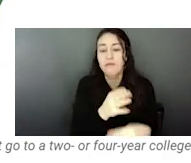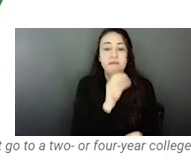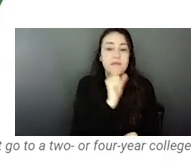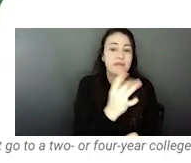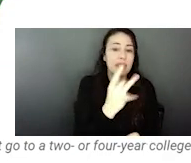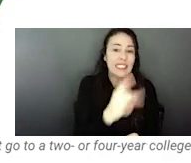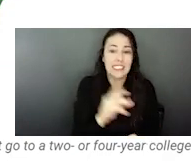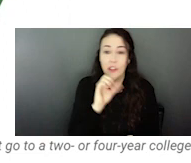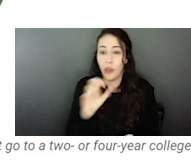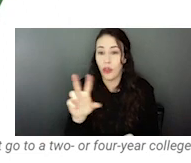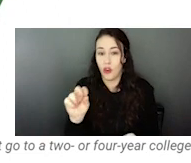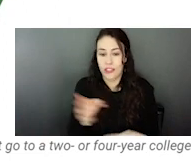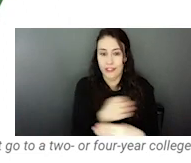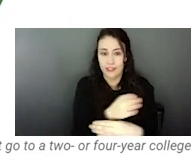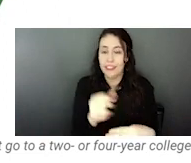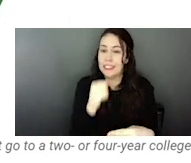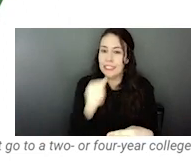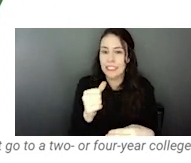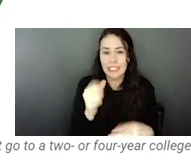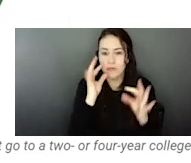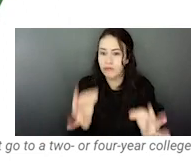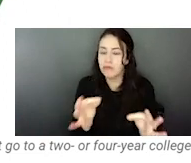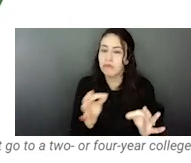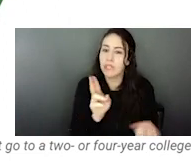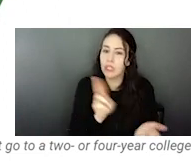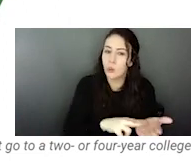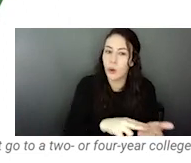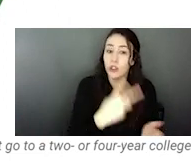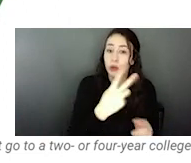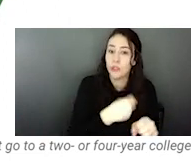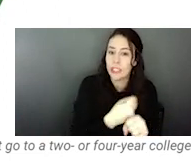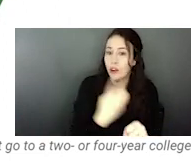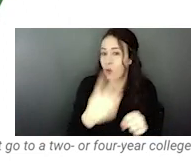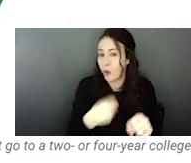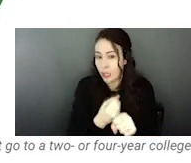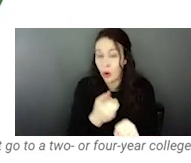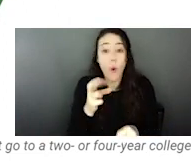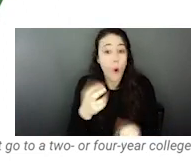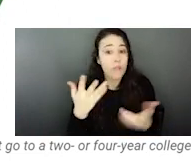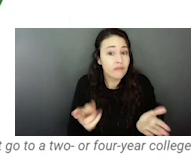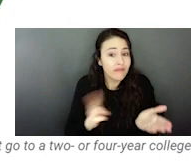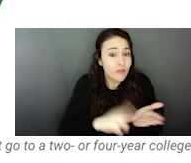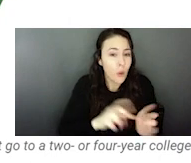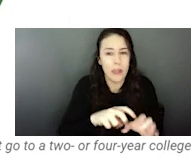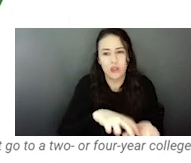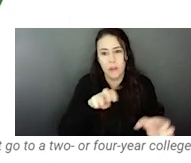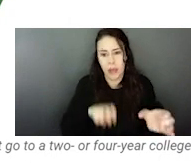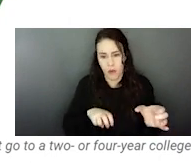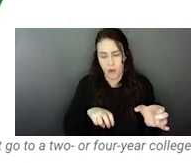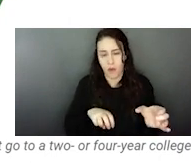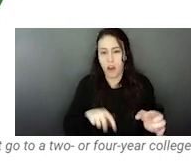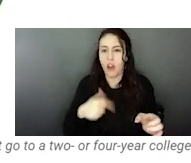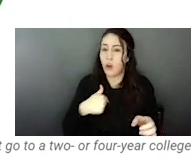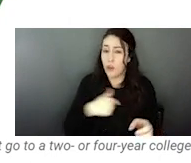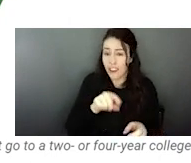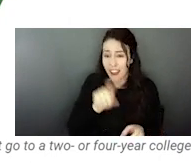did not choose to enroll in a 2 or 4 year college or had enrolled and dropped out. And the question for them was, what were their